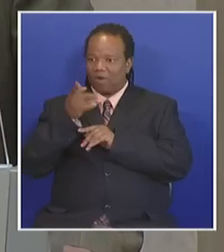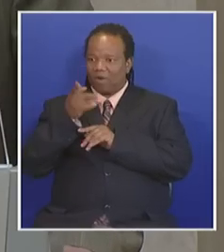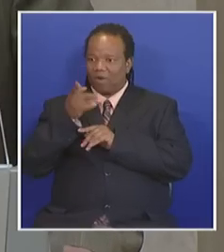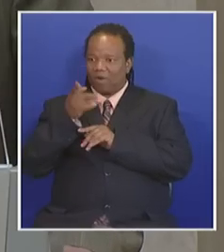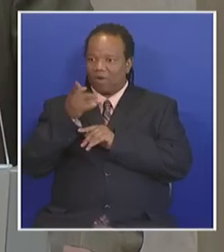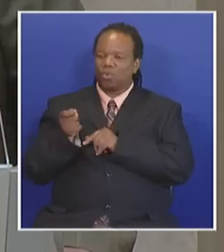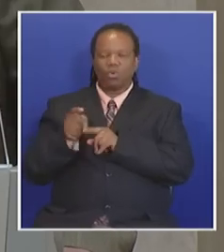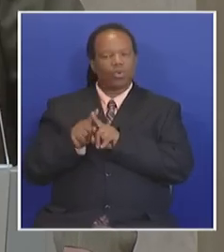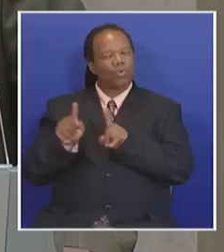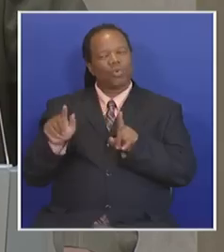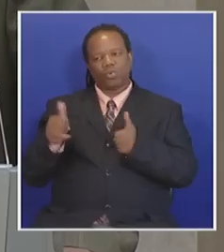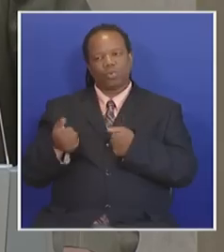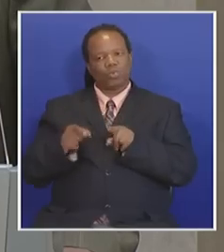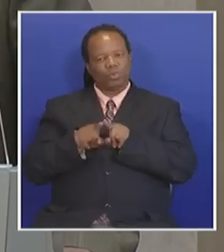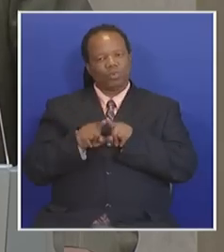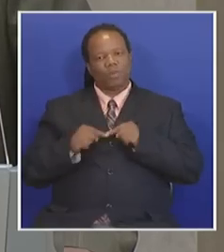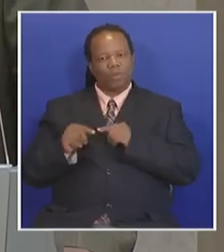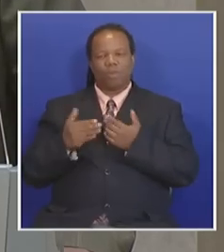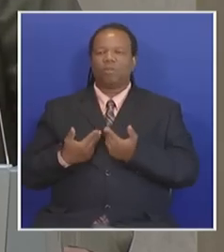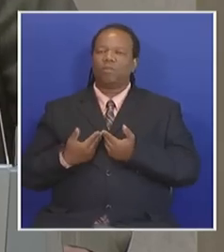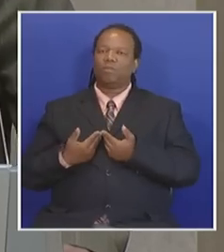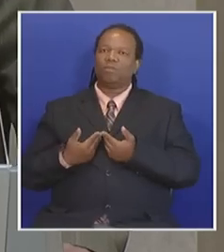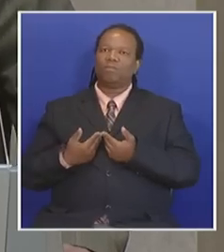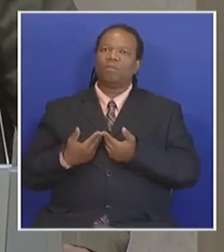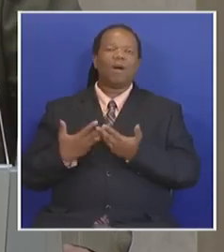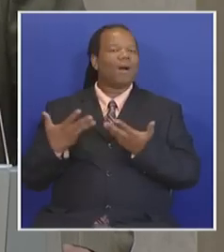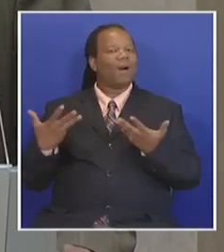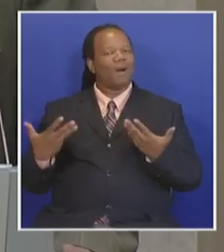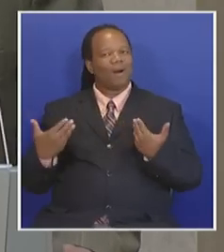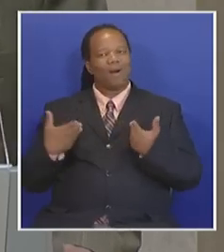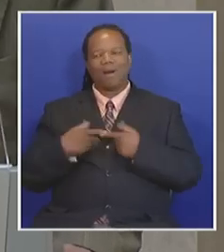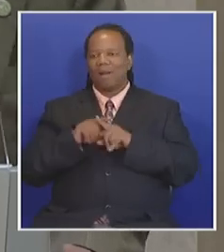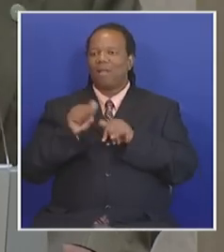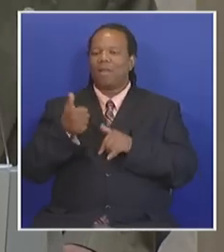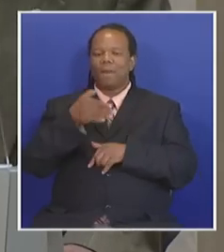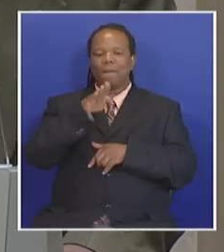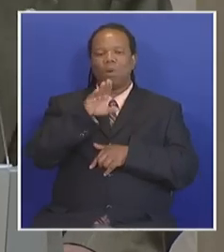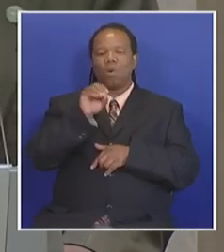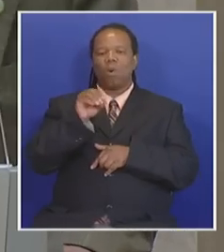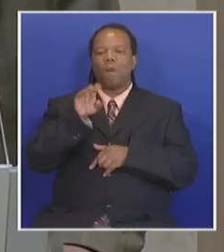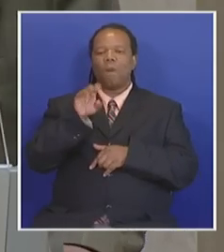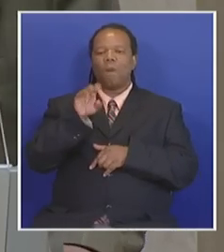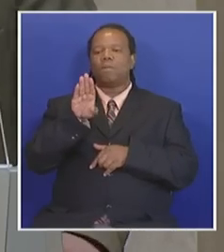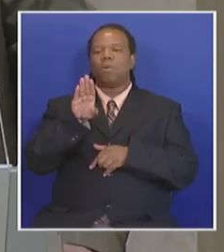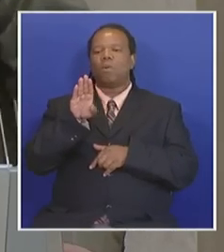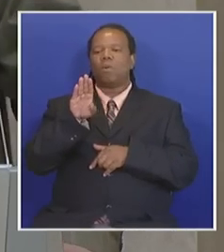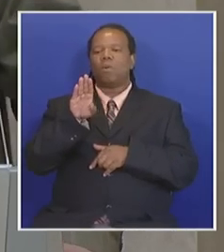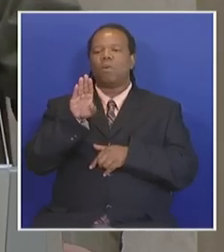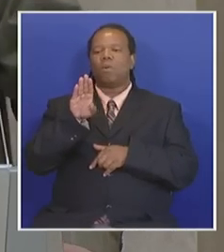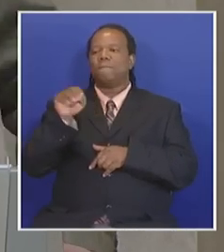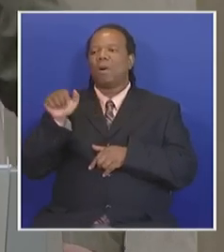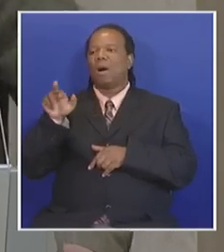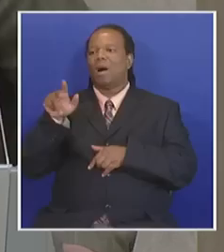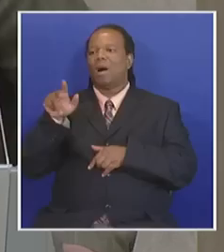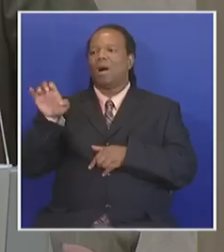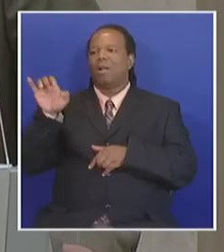want to be treated. I just love the lyrics of Bob Marley's song, and particularly the following: